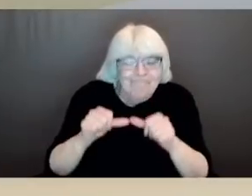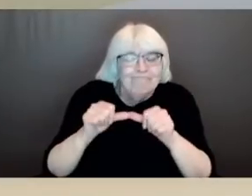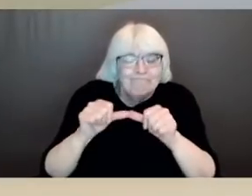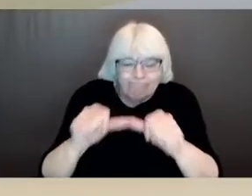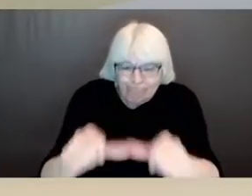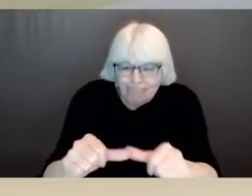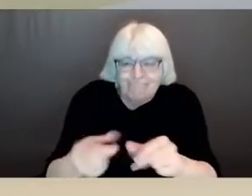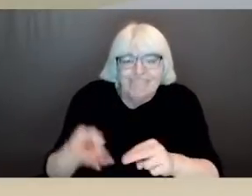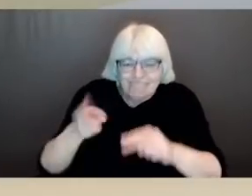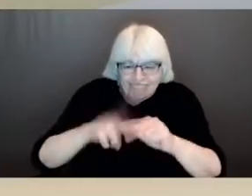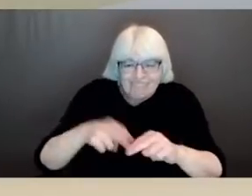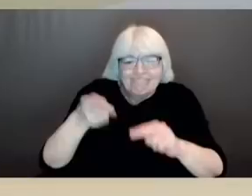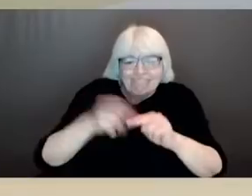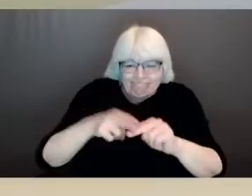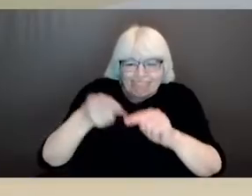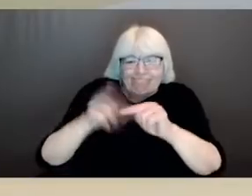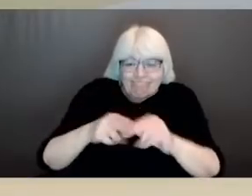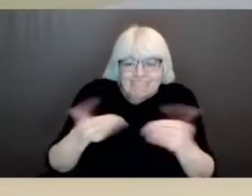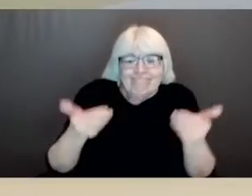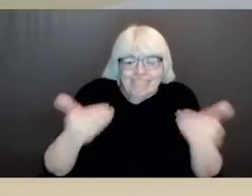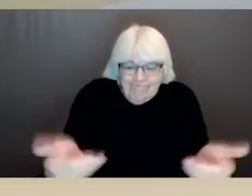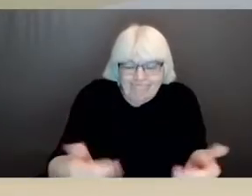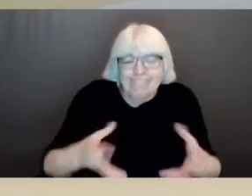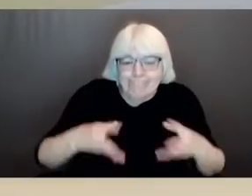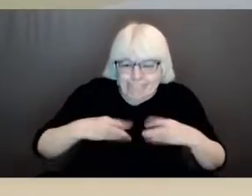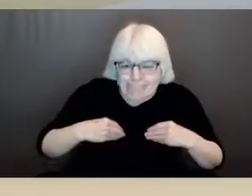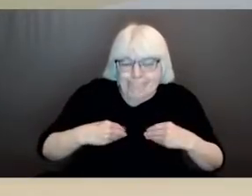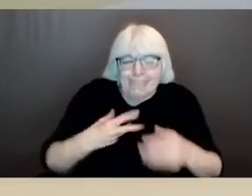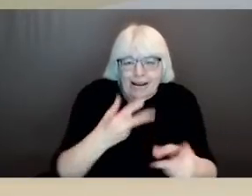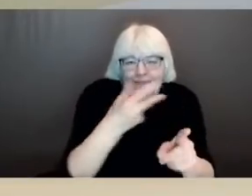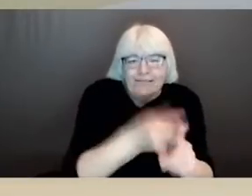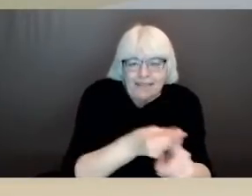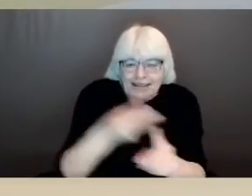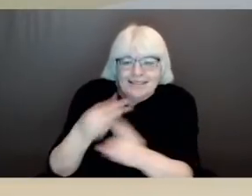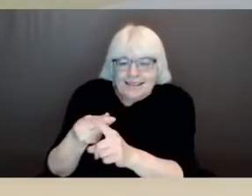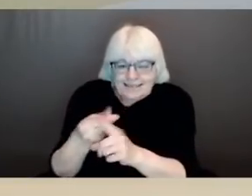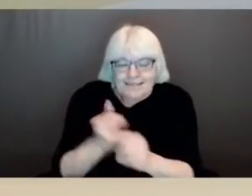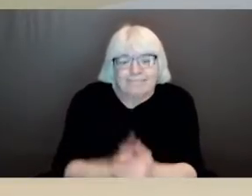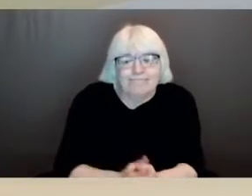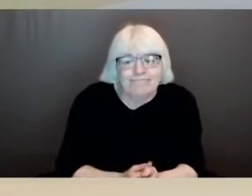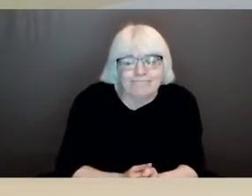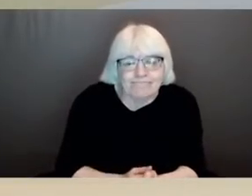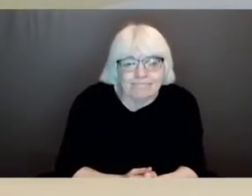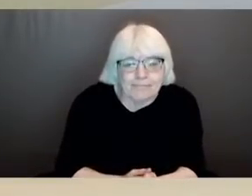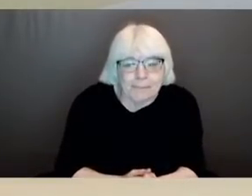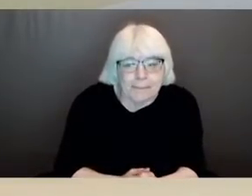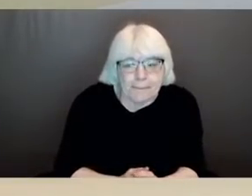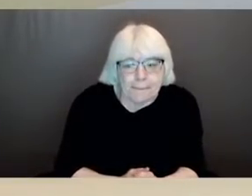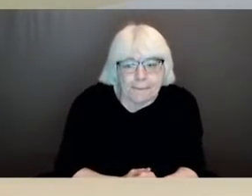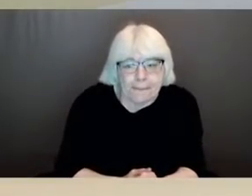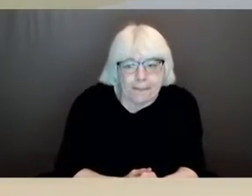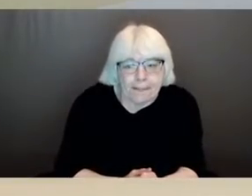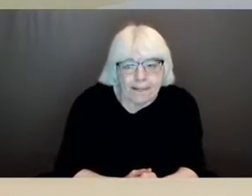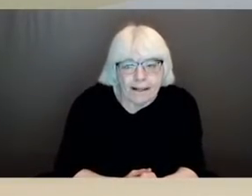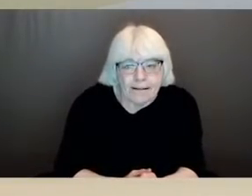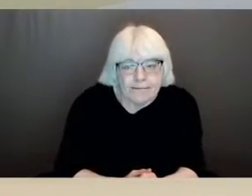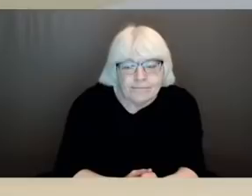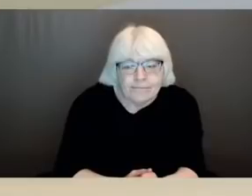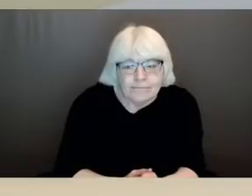vaccinated. And so I think that was over, so last